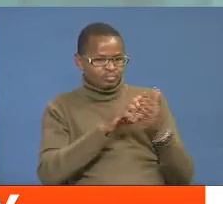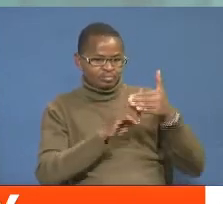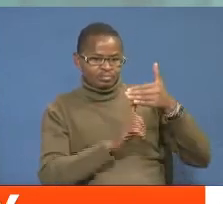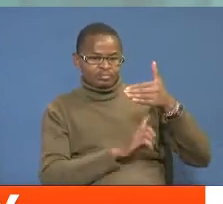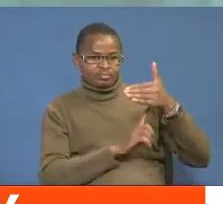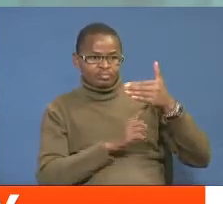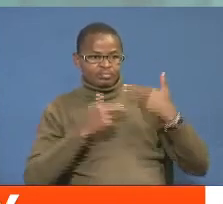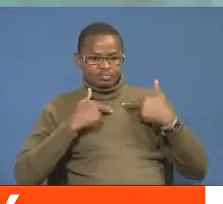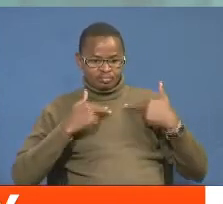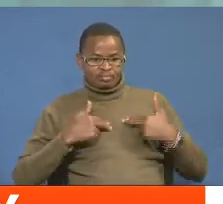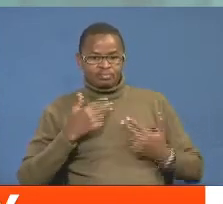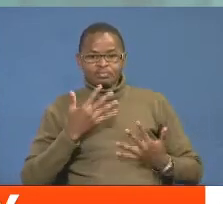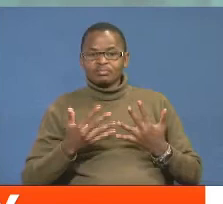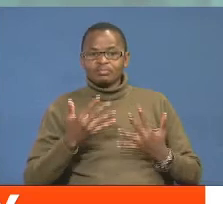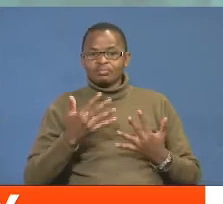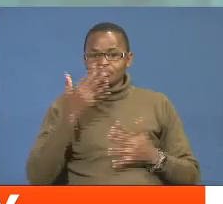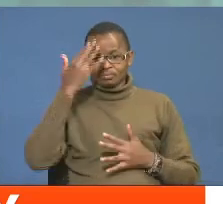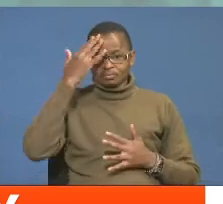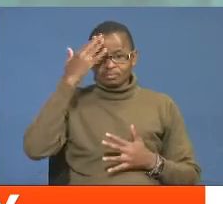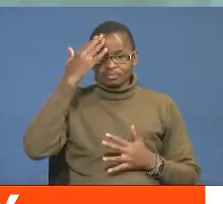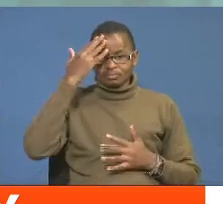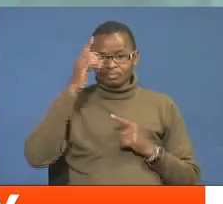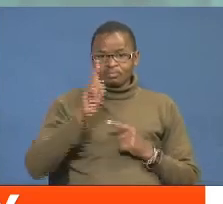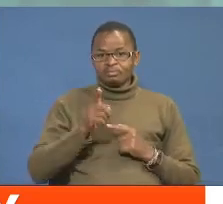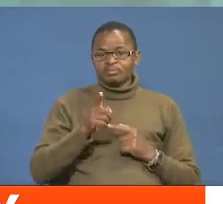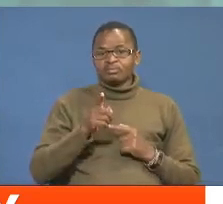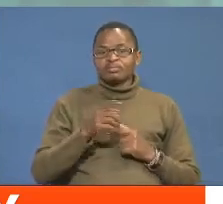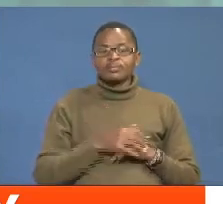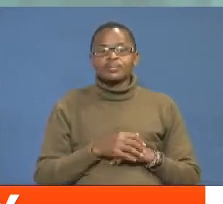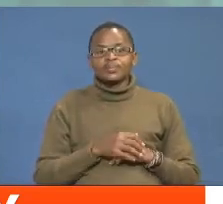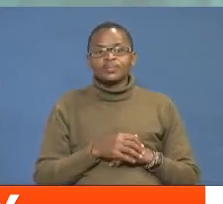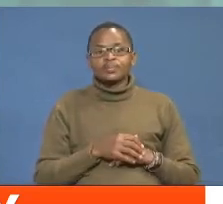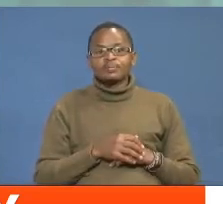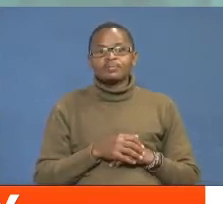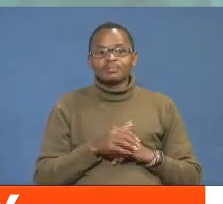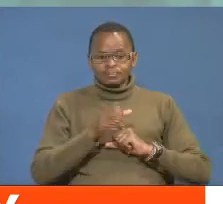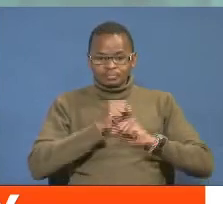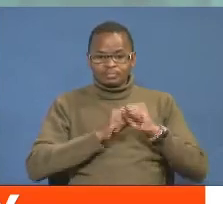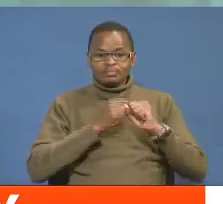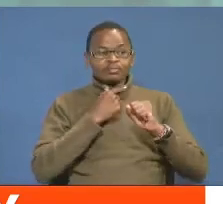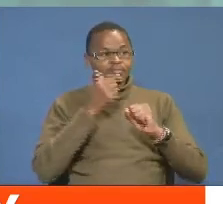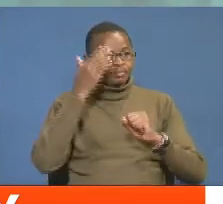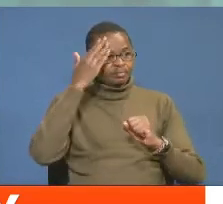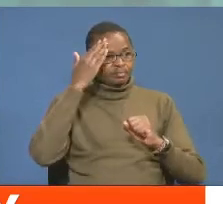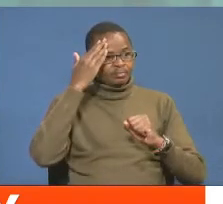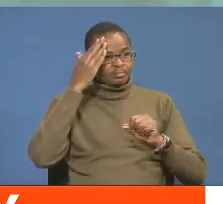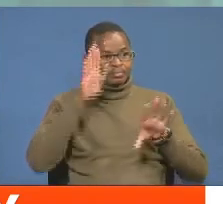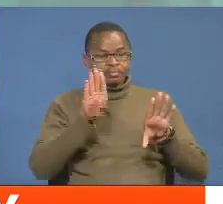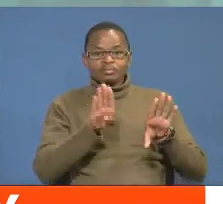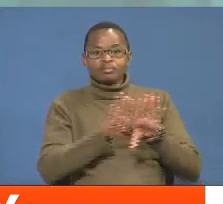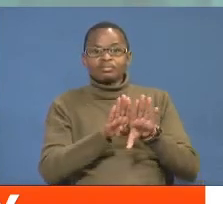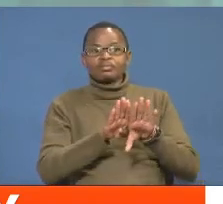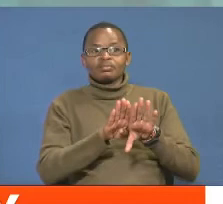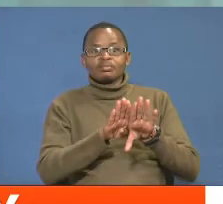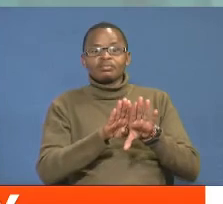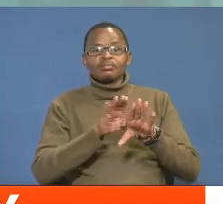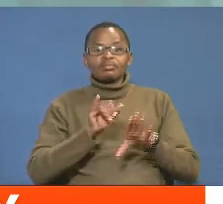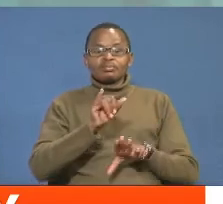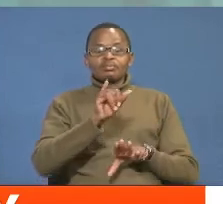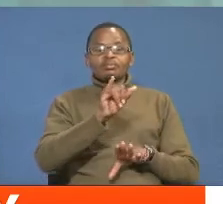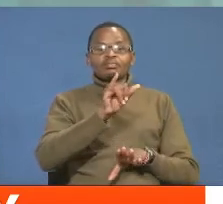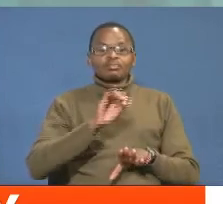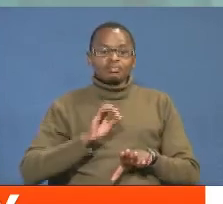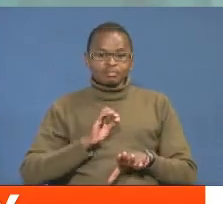Ministry of Health might have, you know, to put in stricter measures, like, you know, closing the